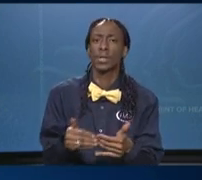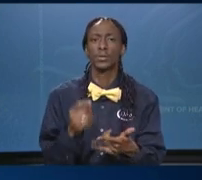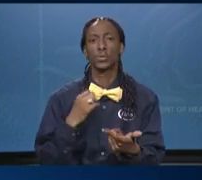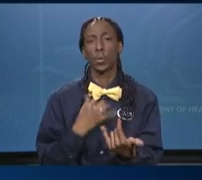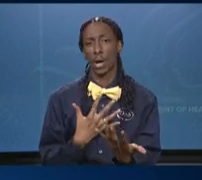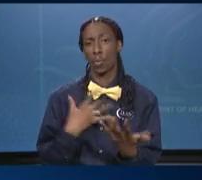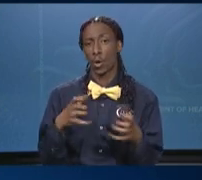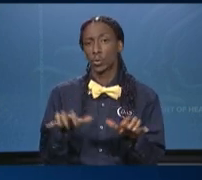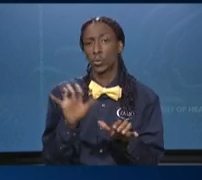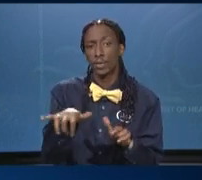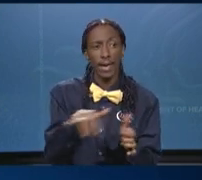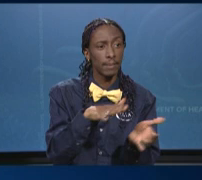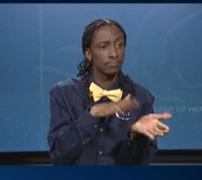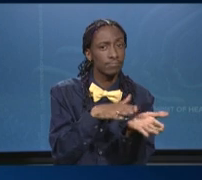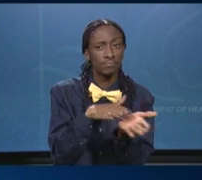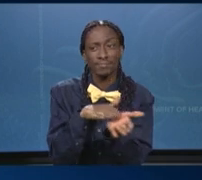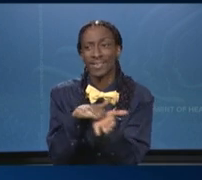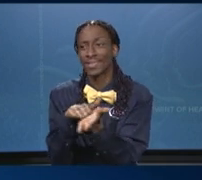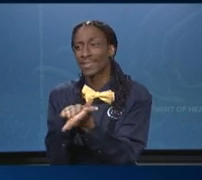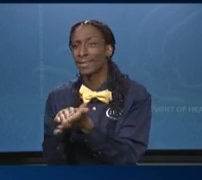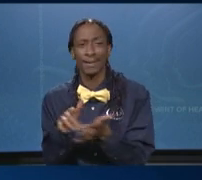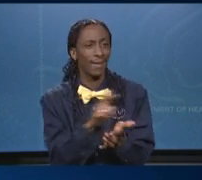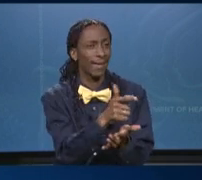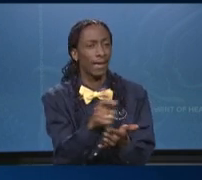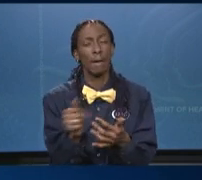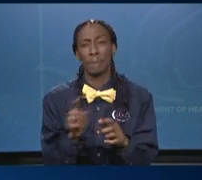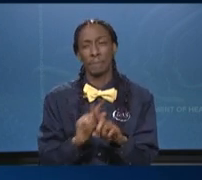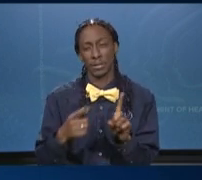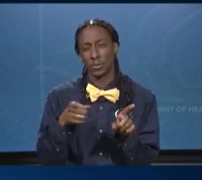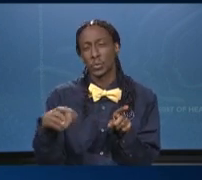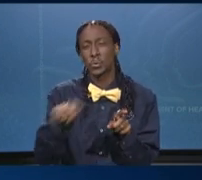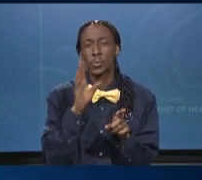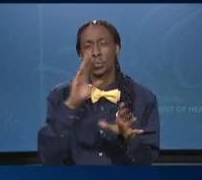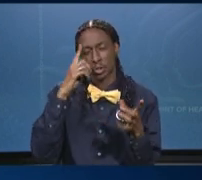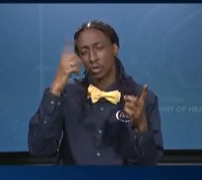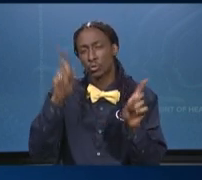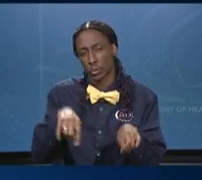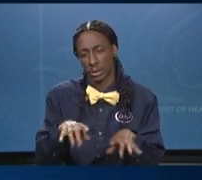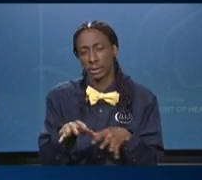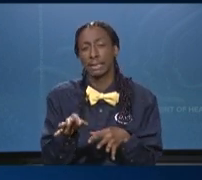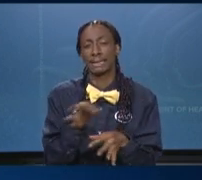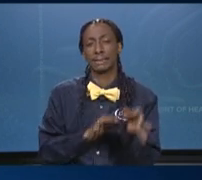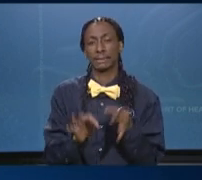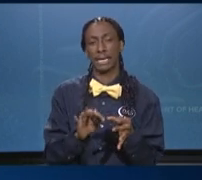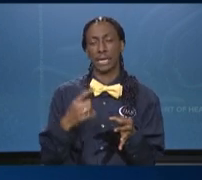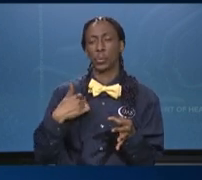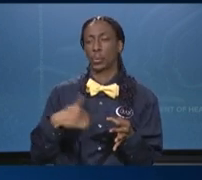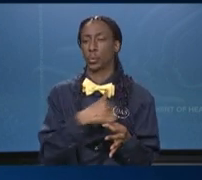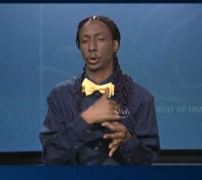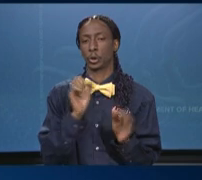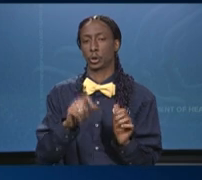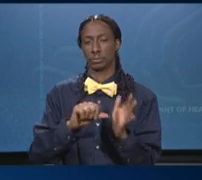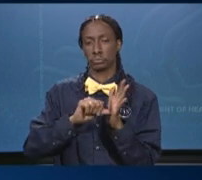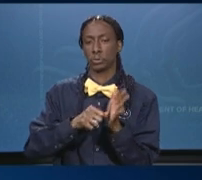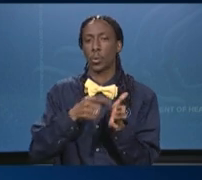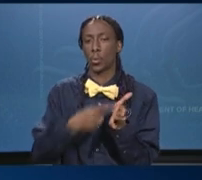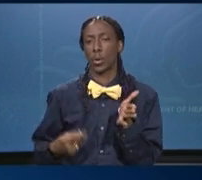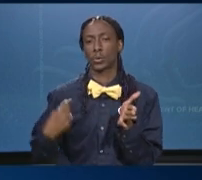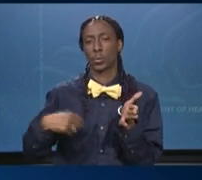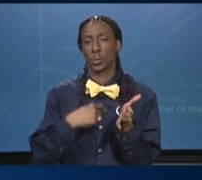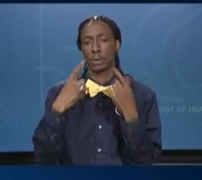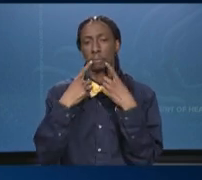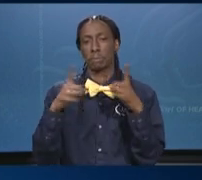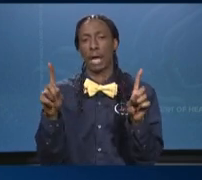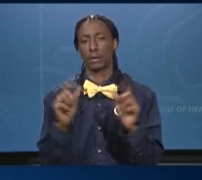to do that, I think you probably will agree with me, perhaps the better thing to do is to point out what we've accomplished together.